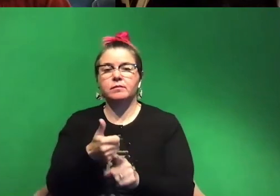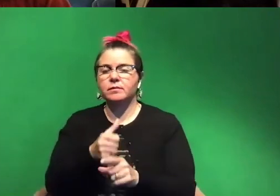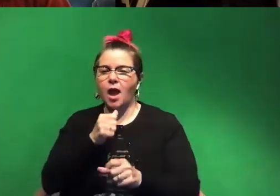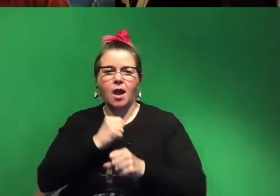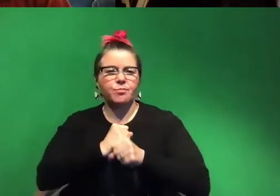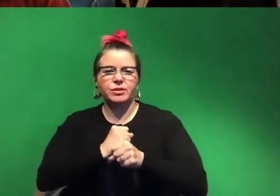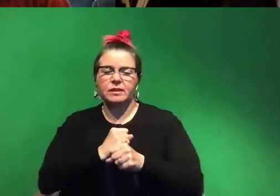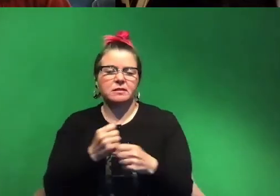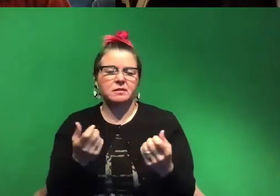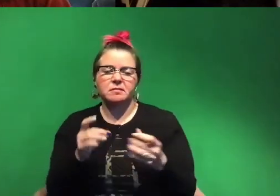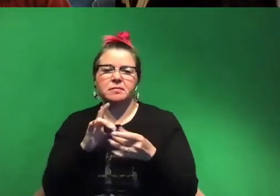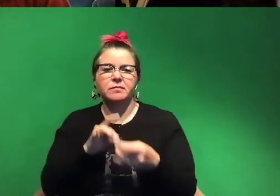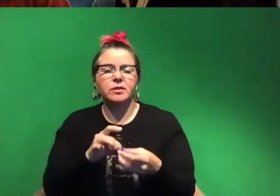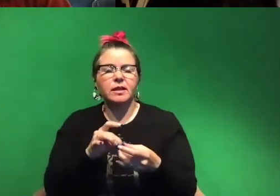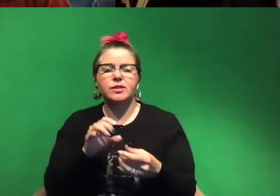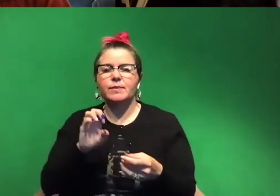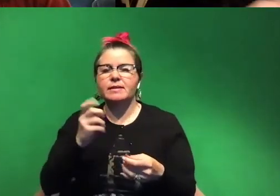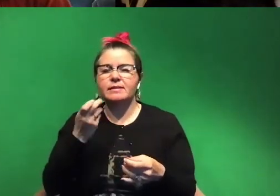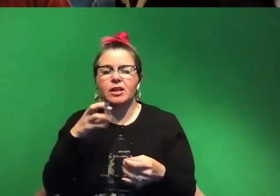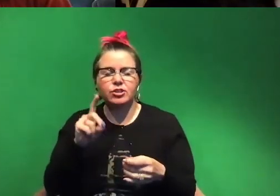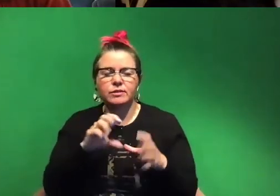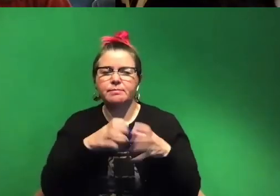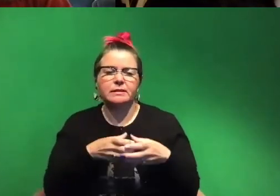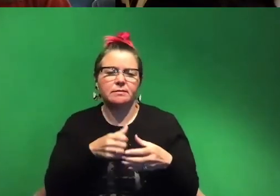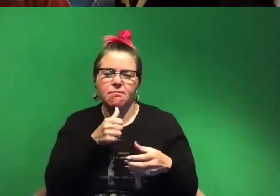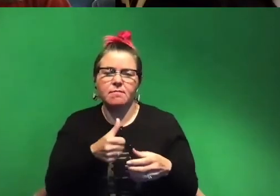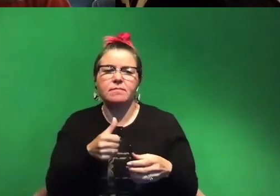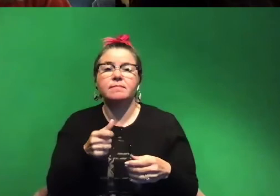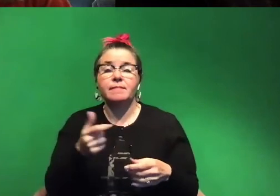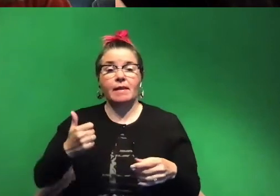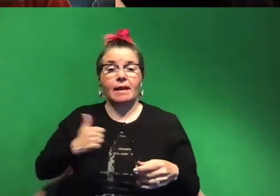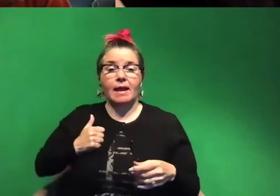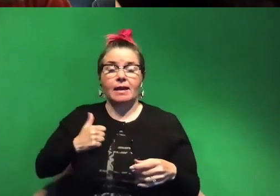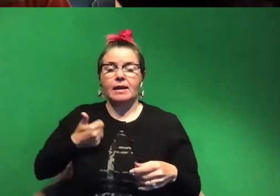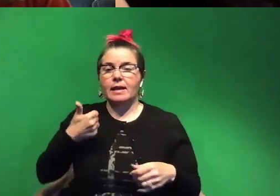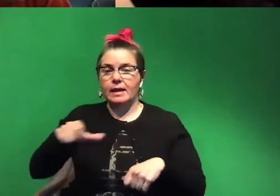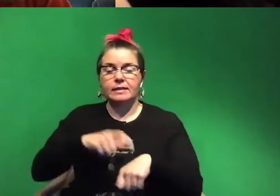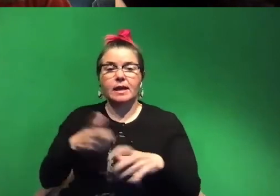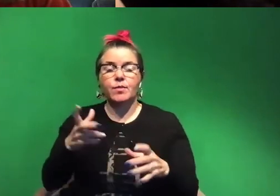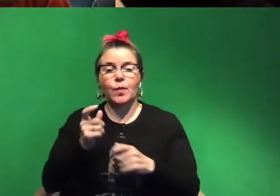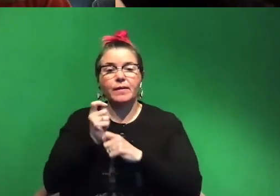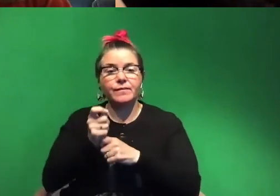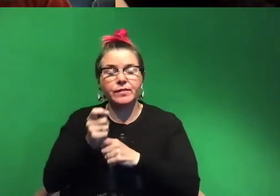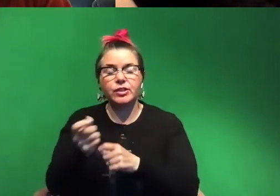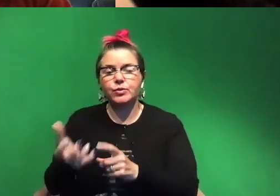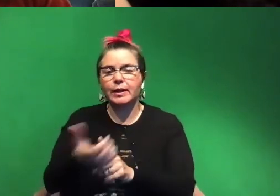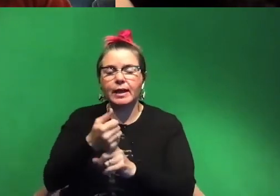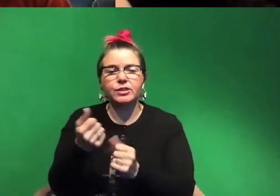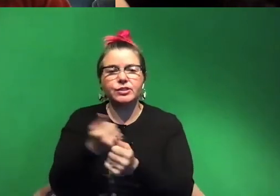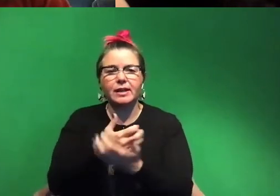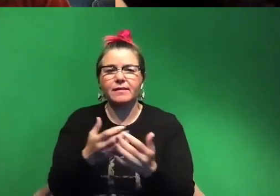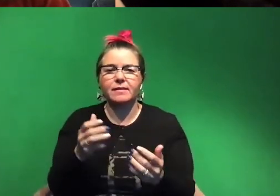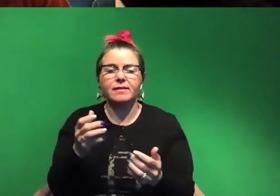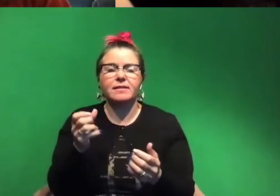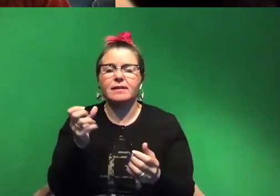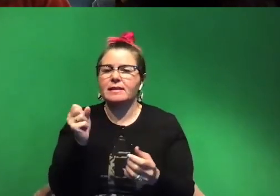in terms of being an endangered species at all. But up here in Canada, anytime you want to be fishing for anything, even for research,